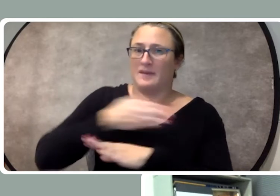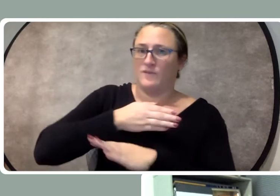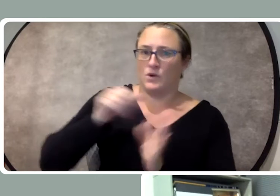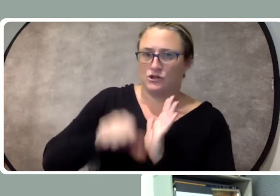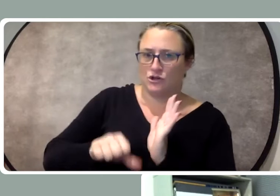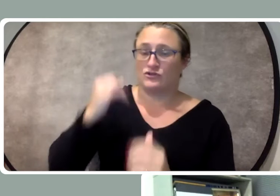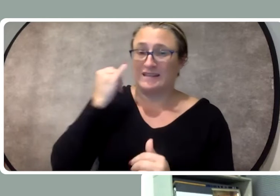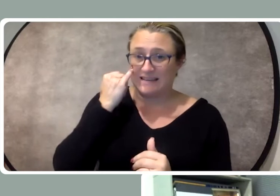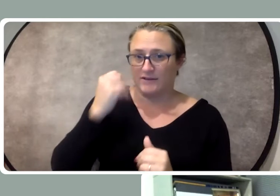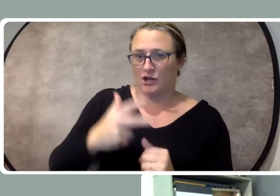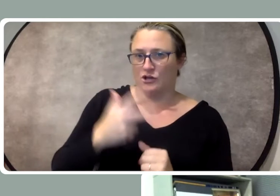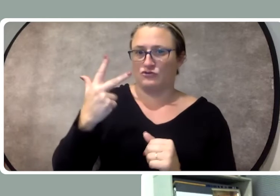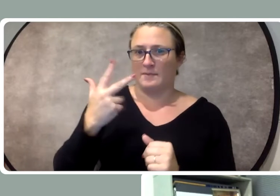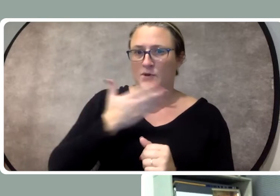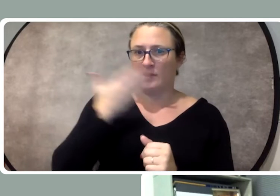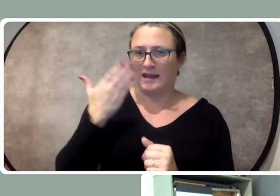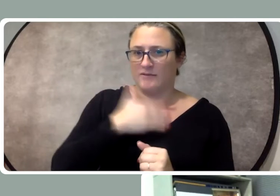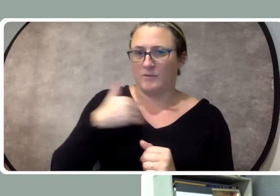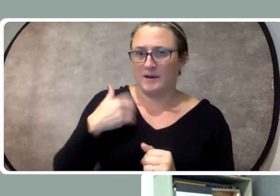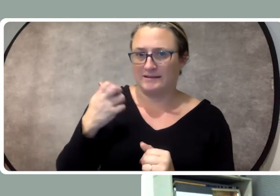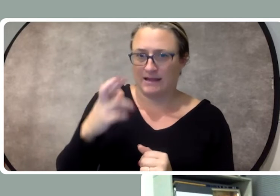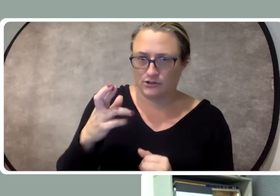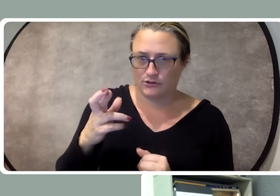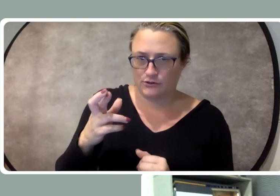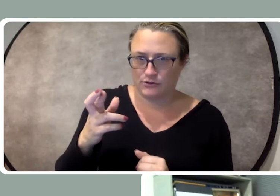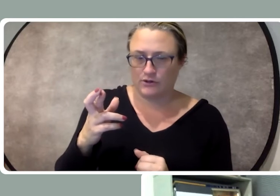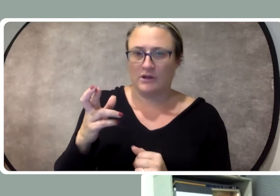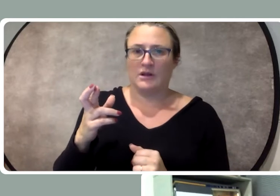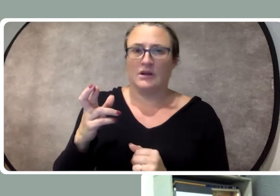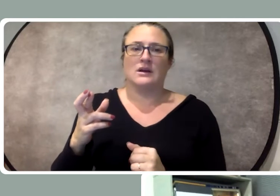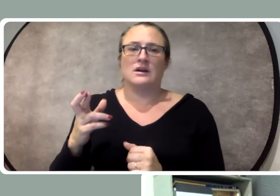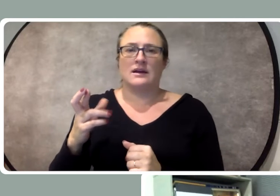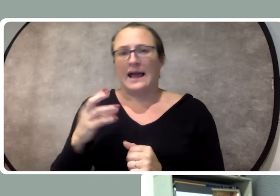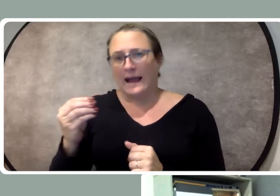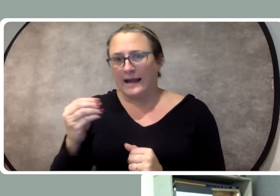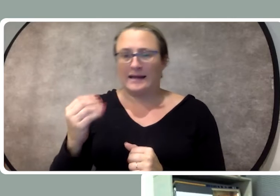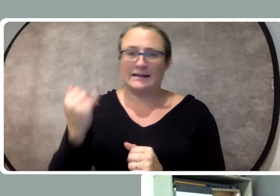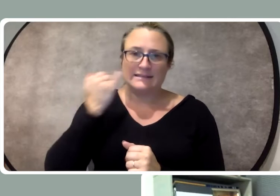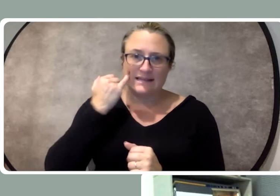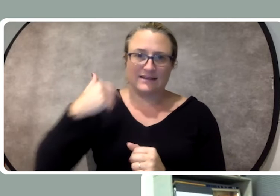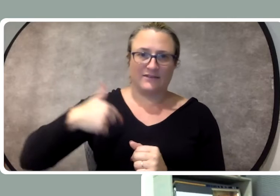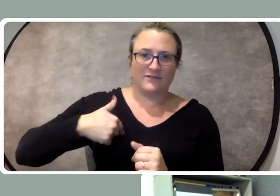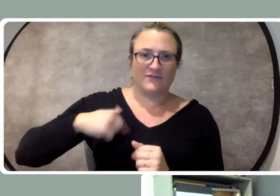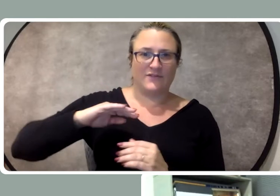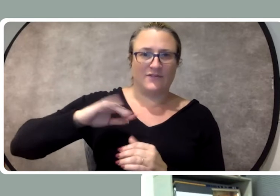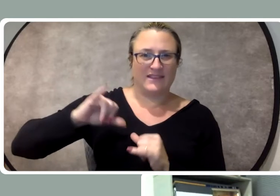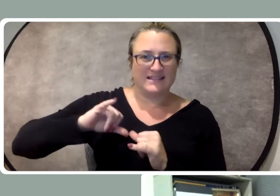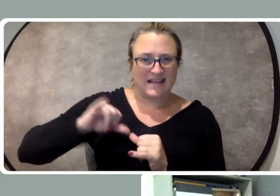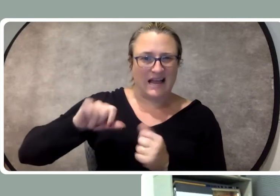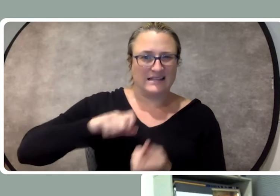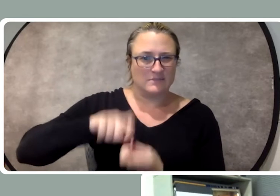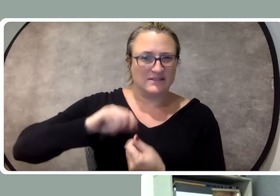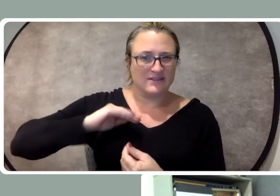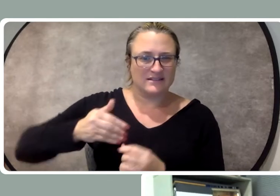triple negative breast cancer and the size is a certain size, so generally